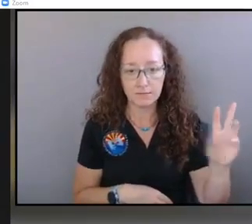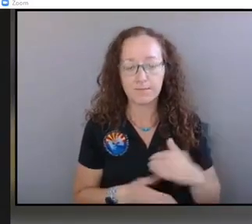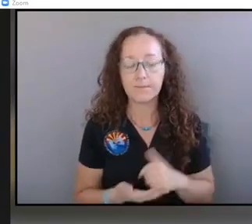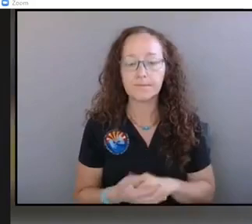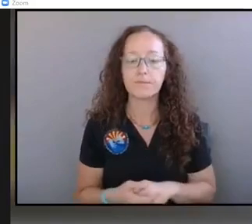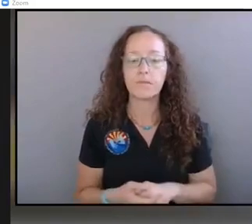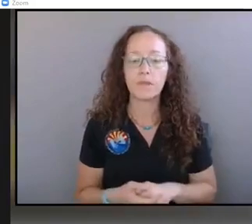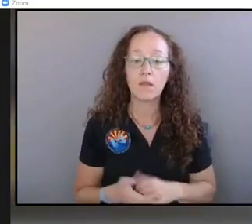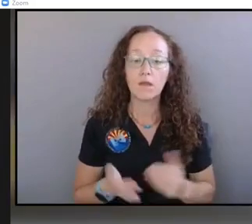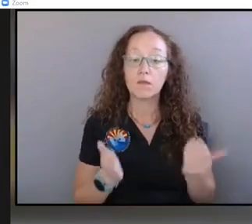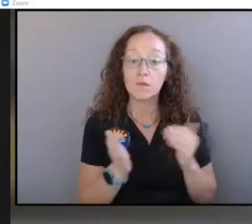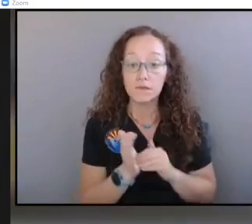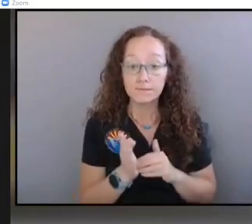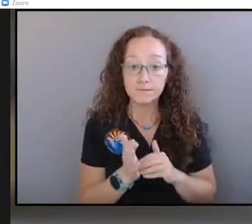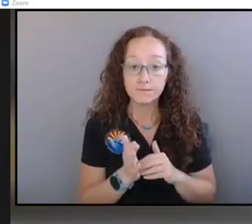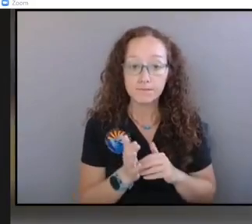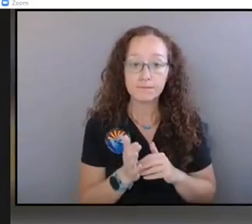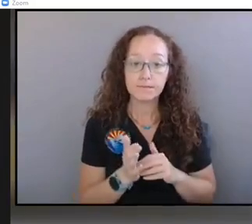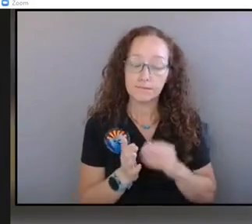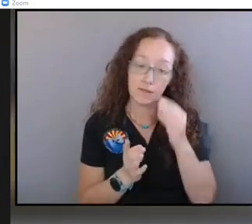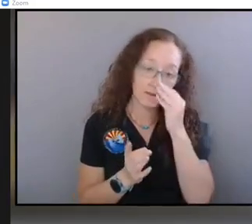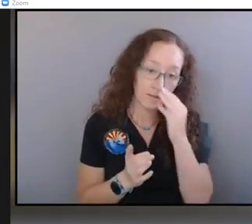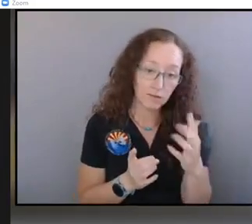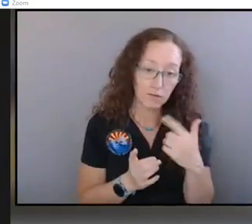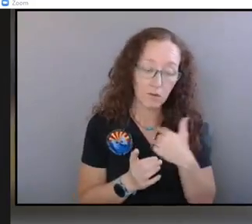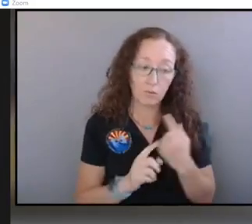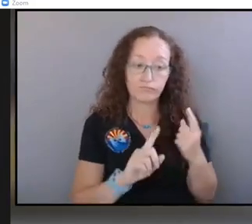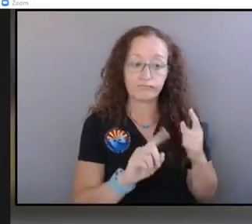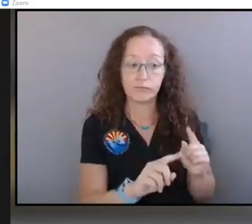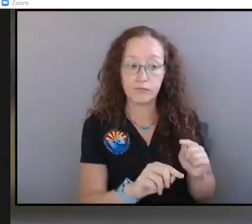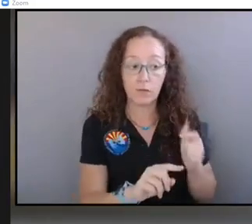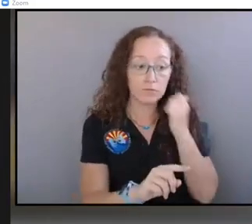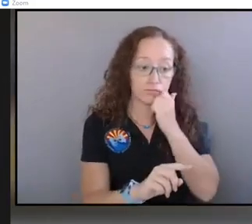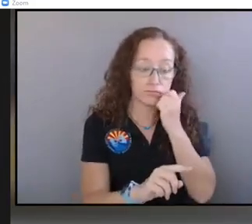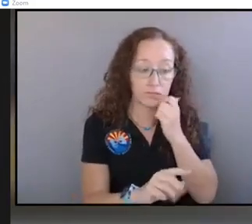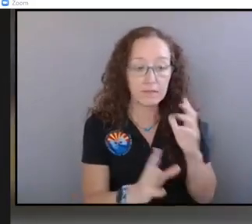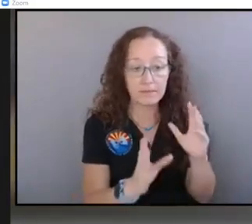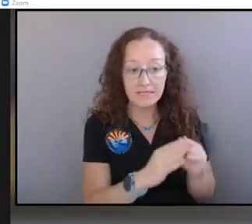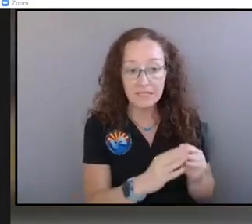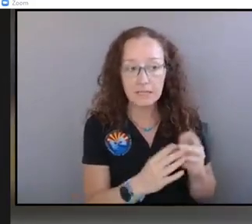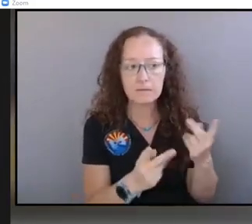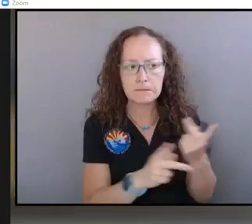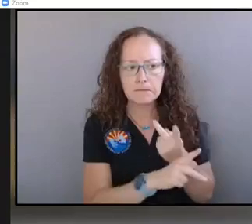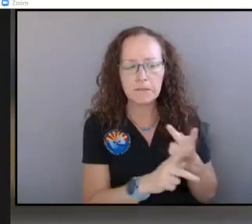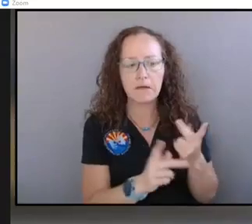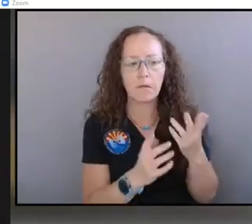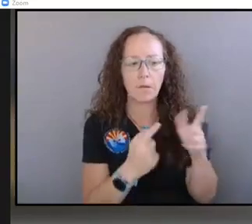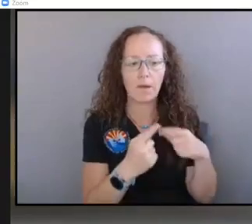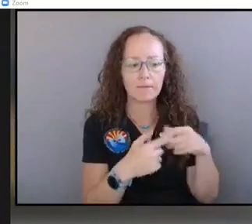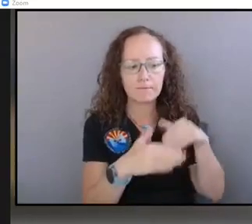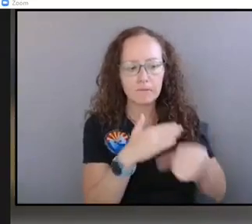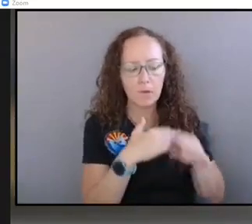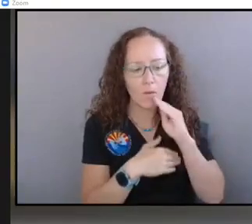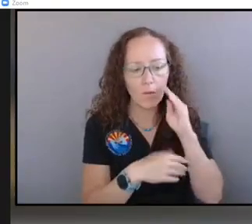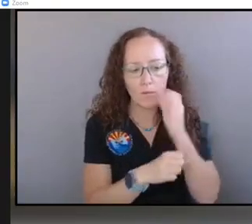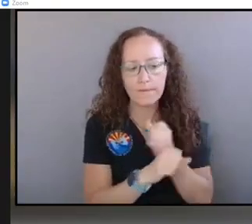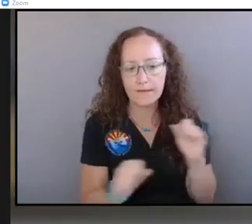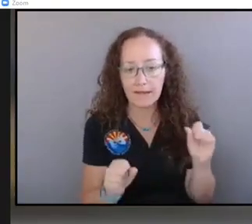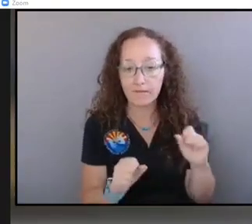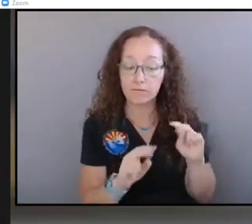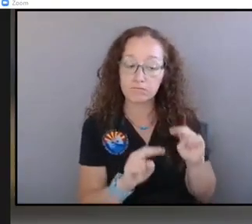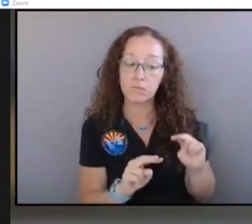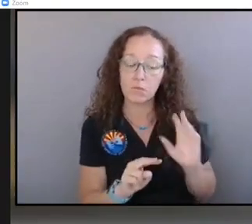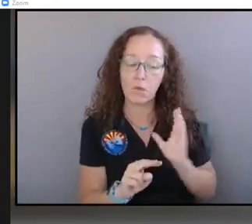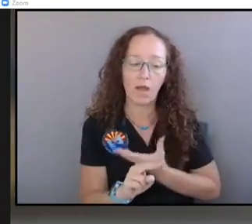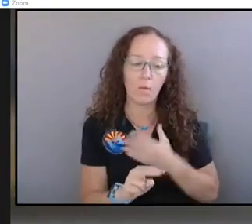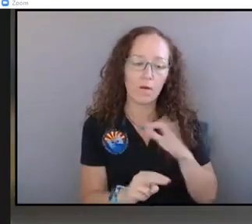Just know that we've been there every day and we're meeting to get you home safely. Just keep an eye on our Facebook page. Thank you